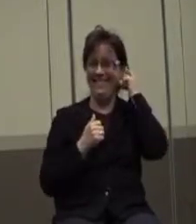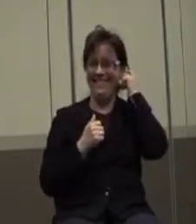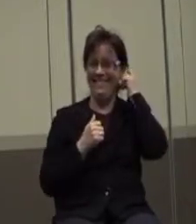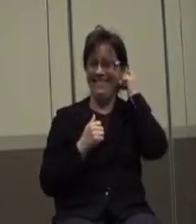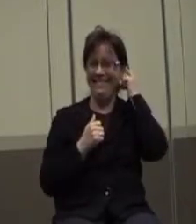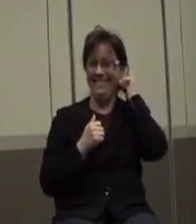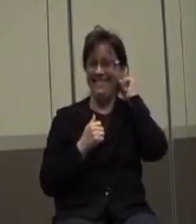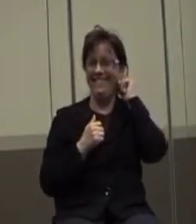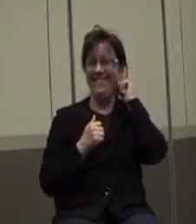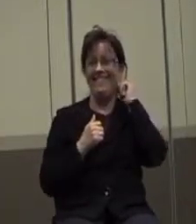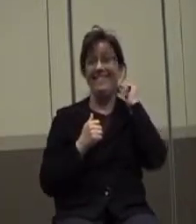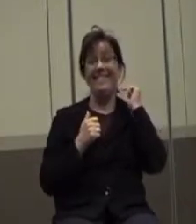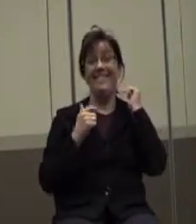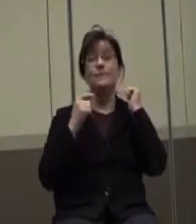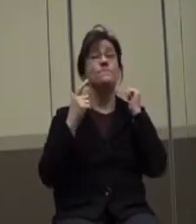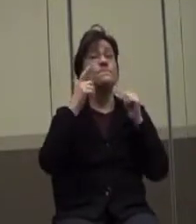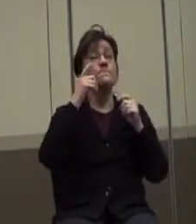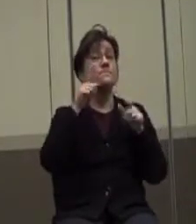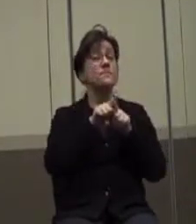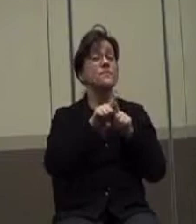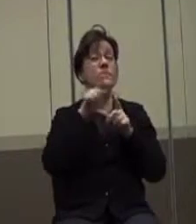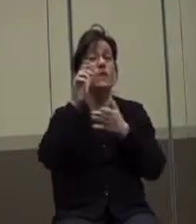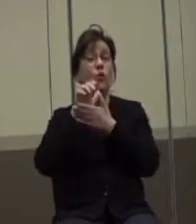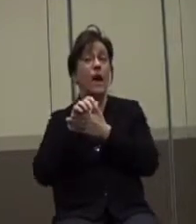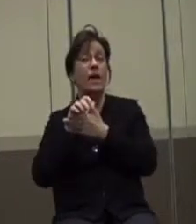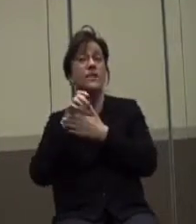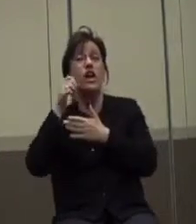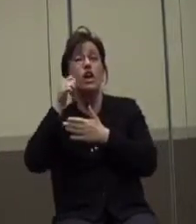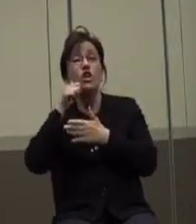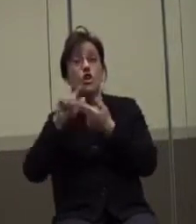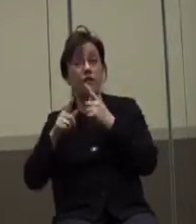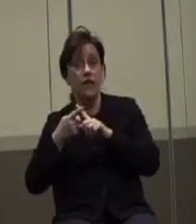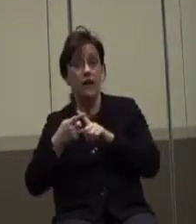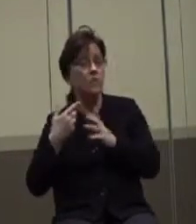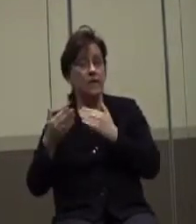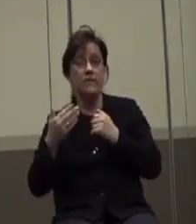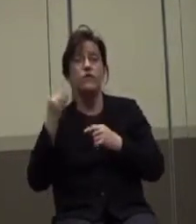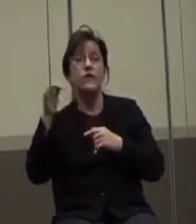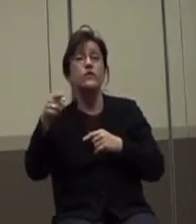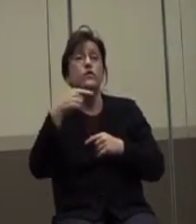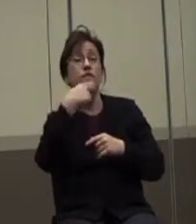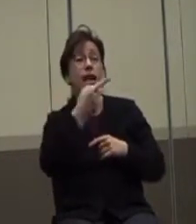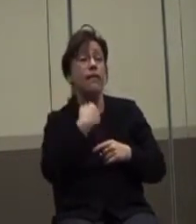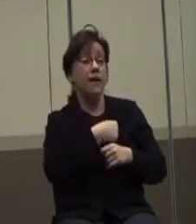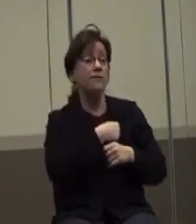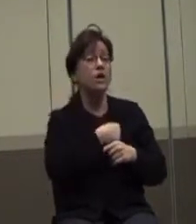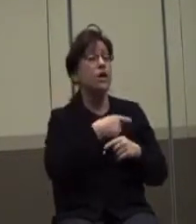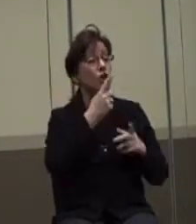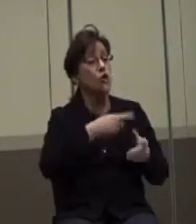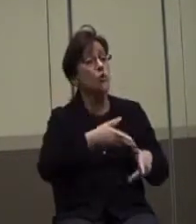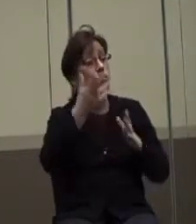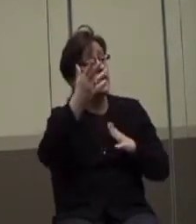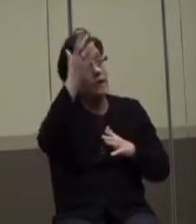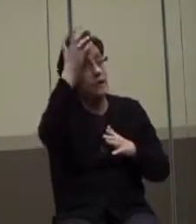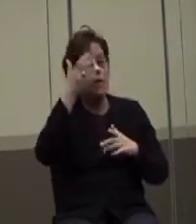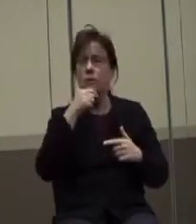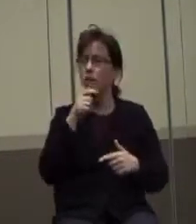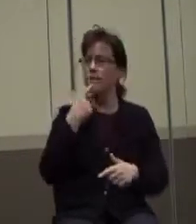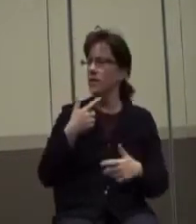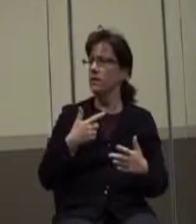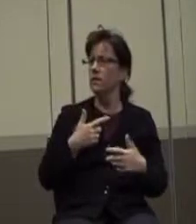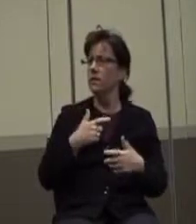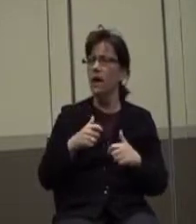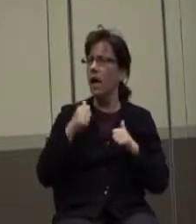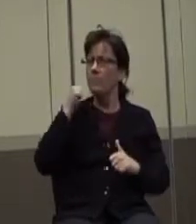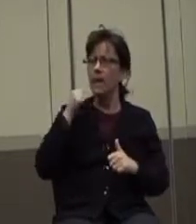Okay? As wives, girlfriends, whatever, if you tell us to take out the garbage, we don't say, I'm not taking the garbage out.